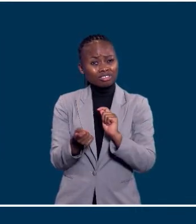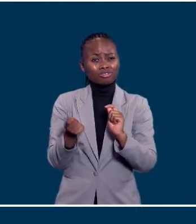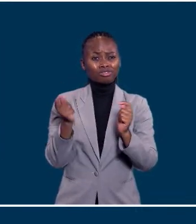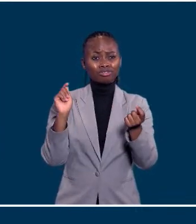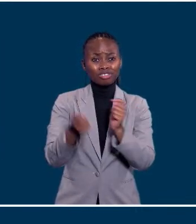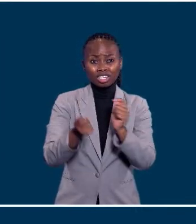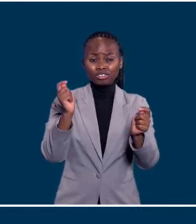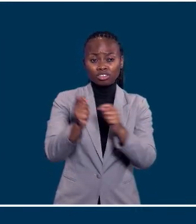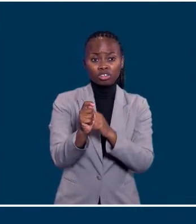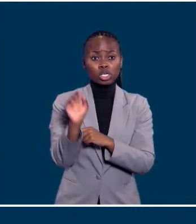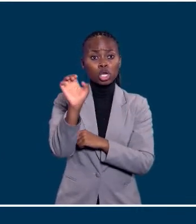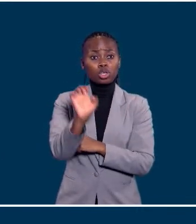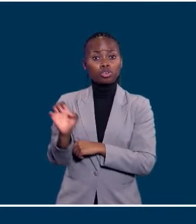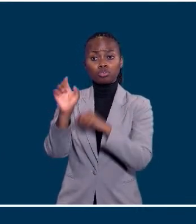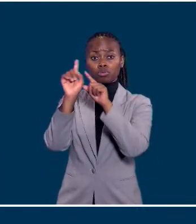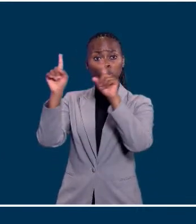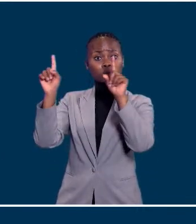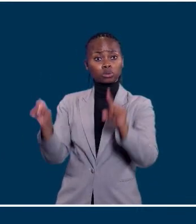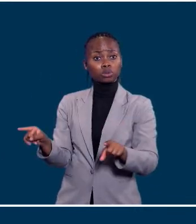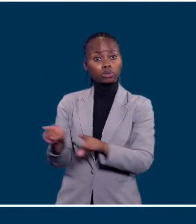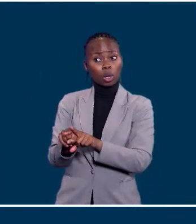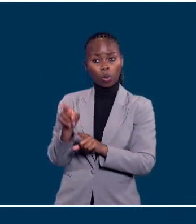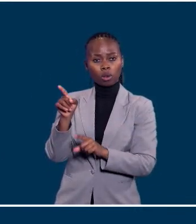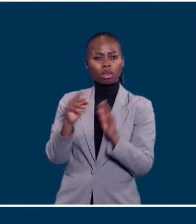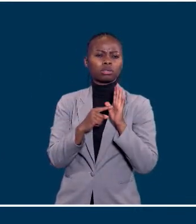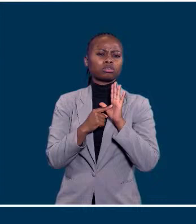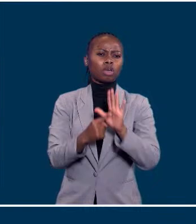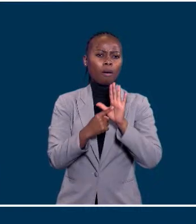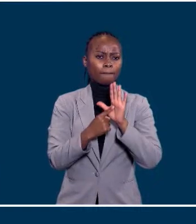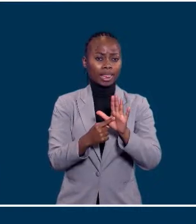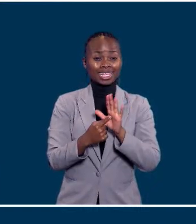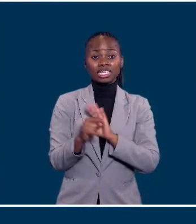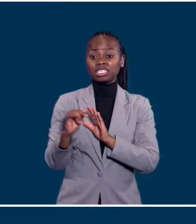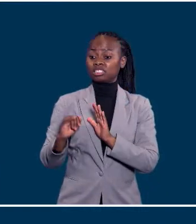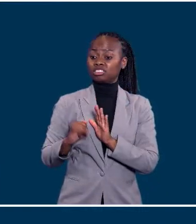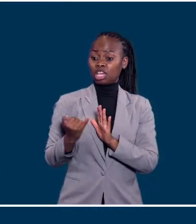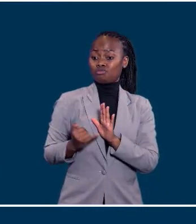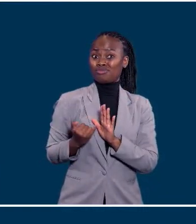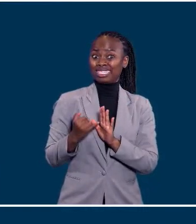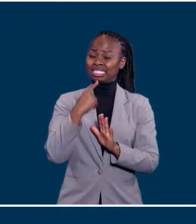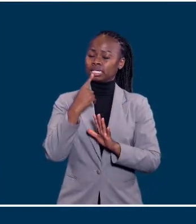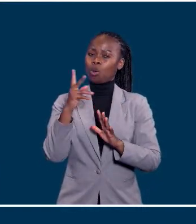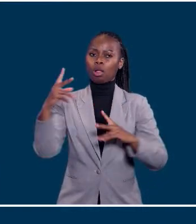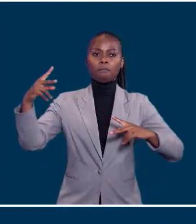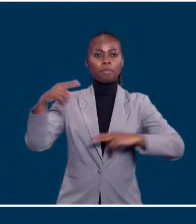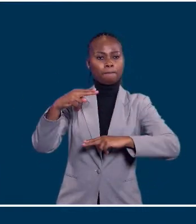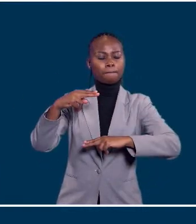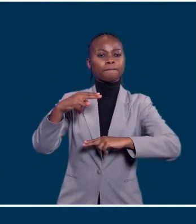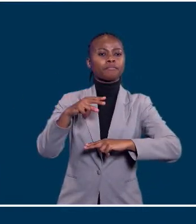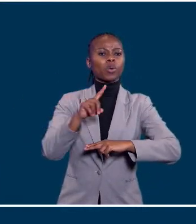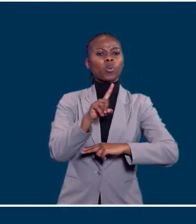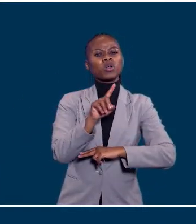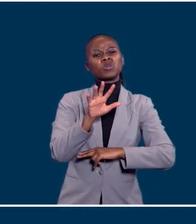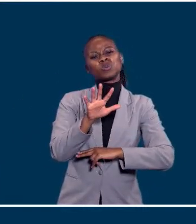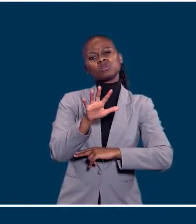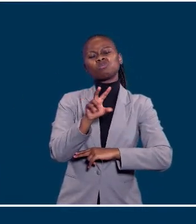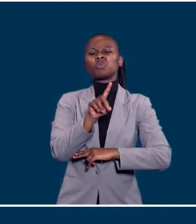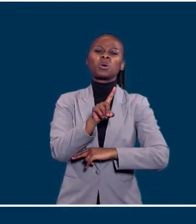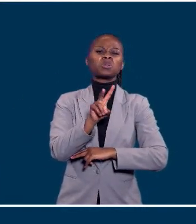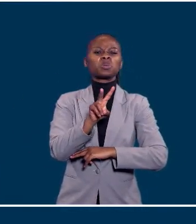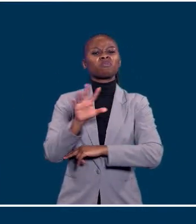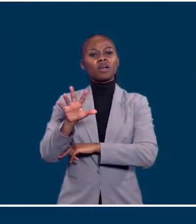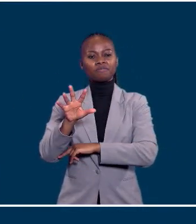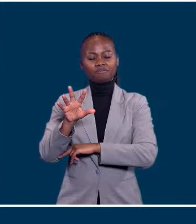take the Eurozone, for instance, in January, it was expected that they would cut by about 125 basis points, so a very large